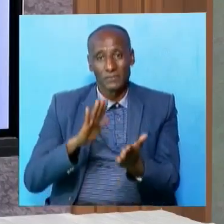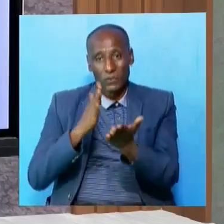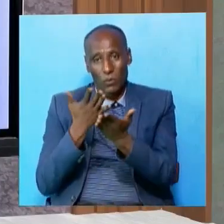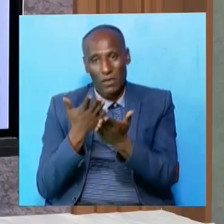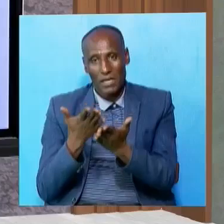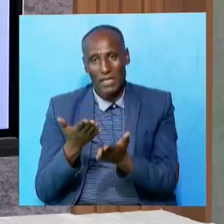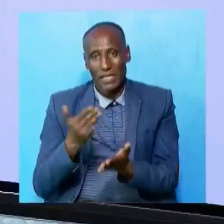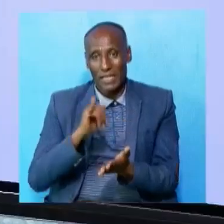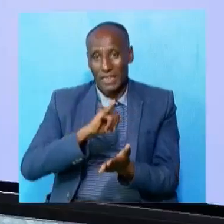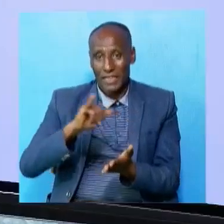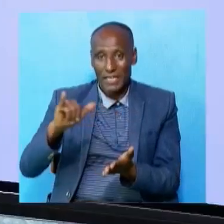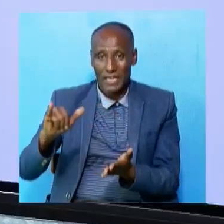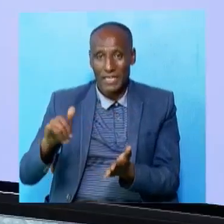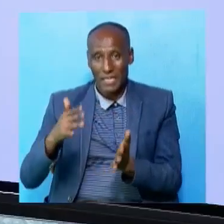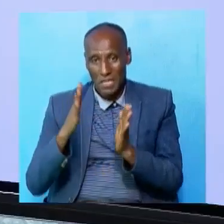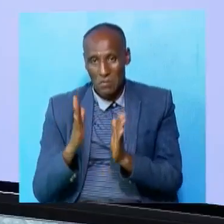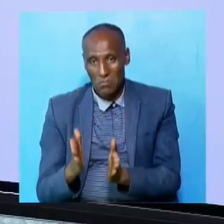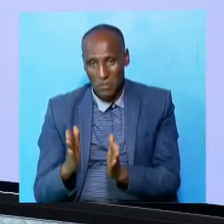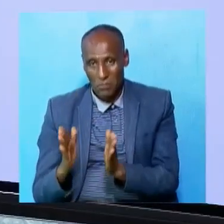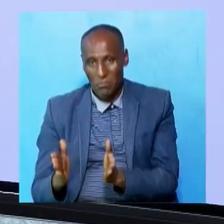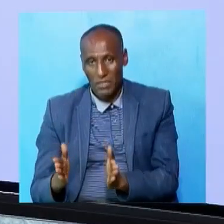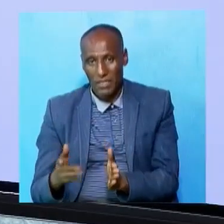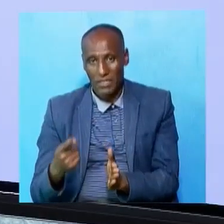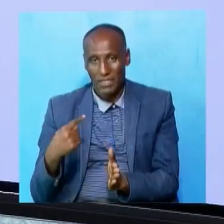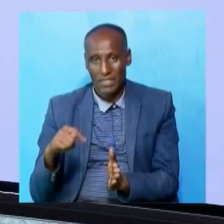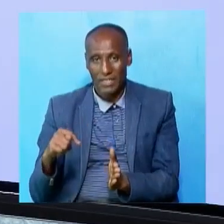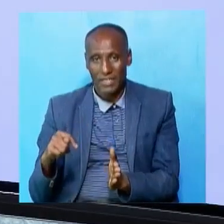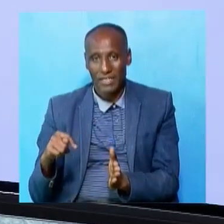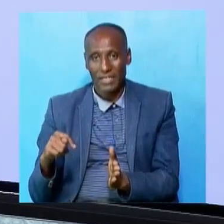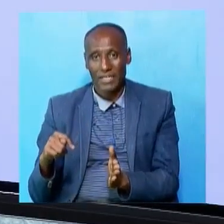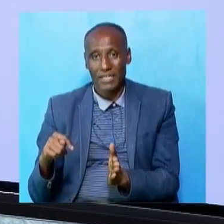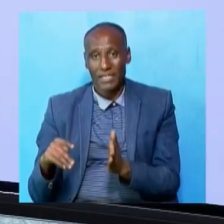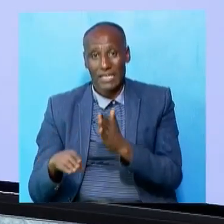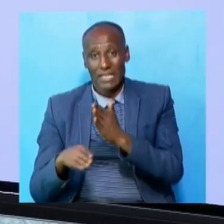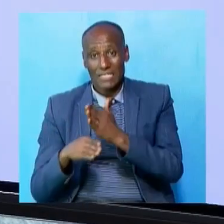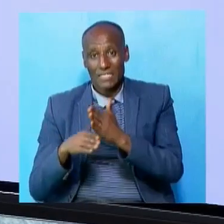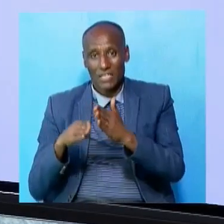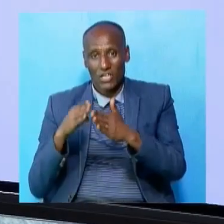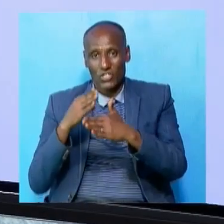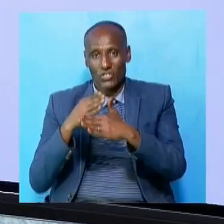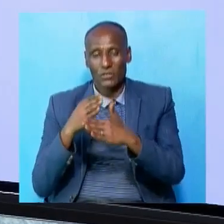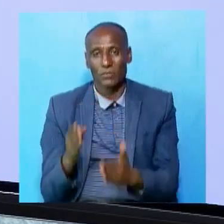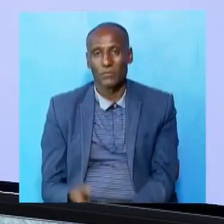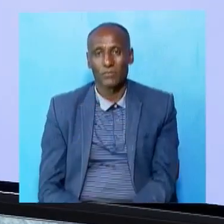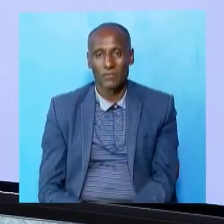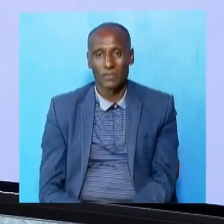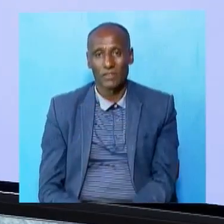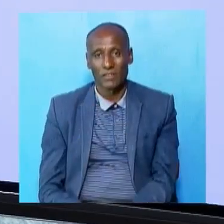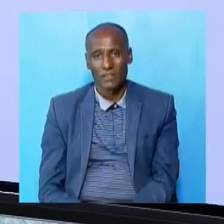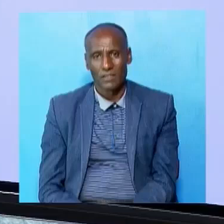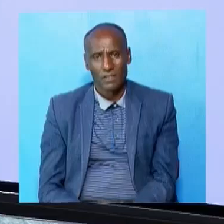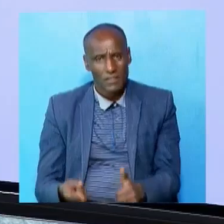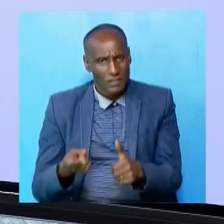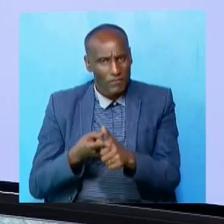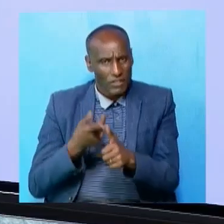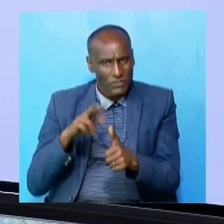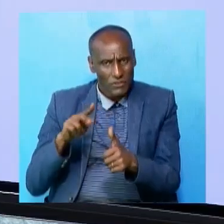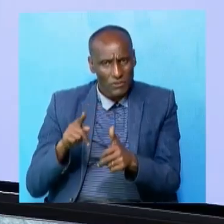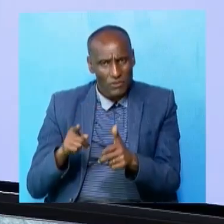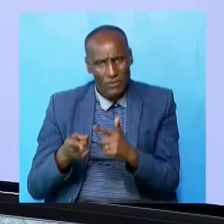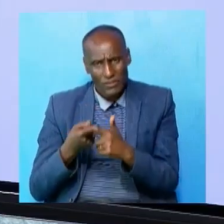they prepare the stage. Which one do you think is the short action? Is it the first one or the second